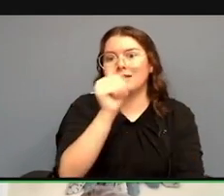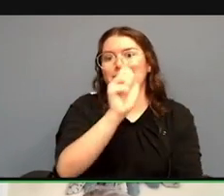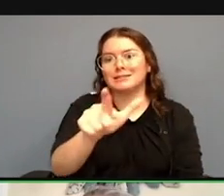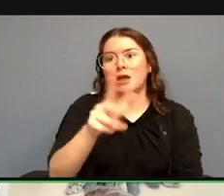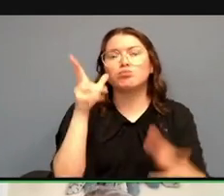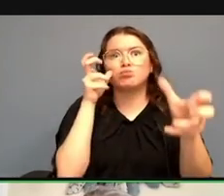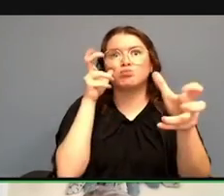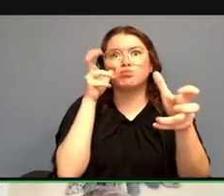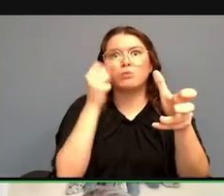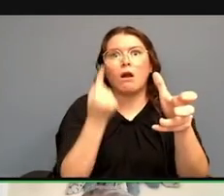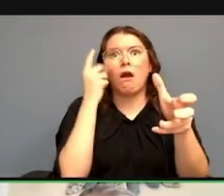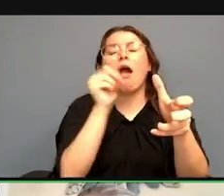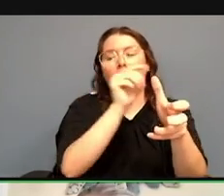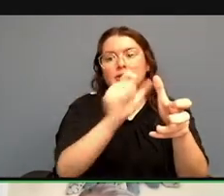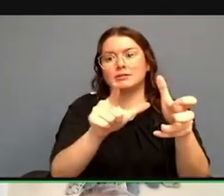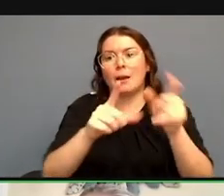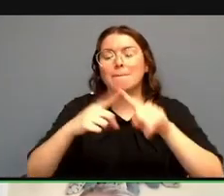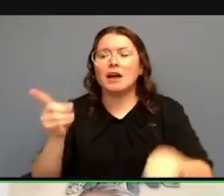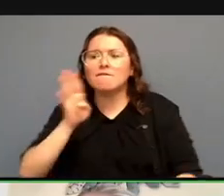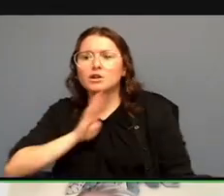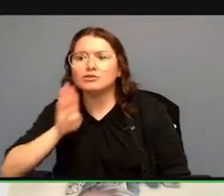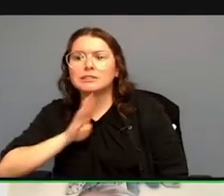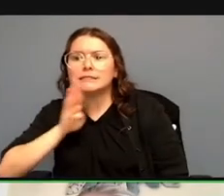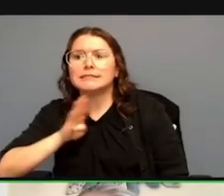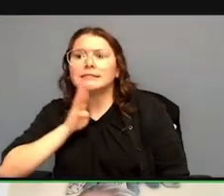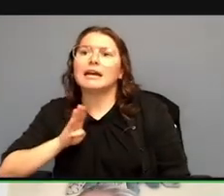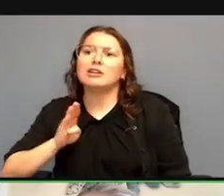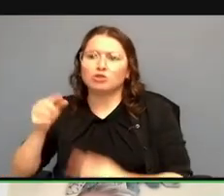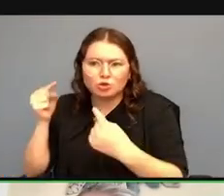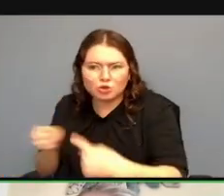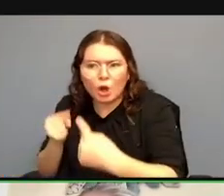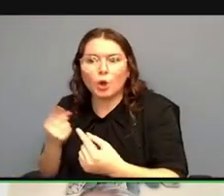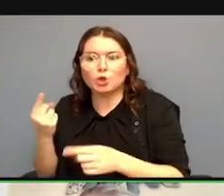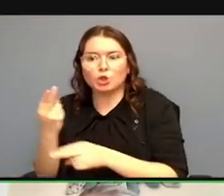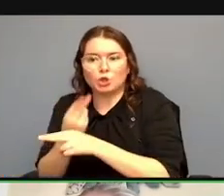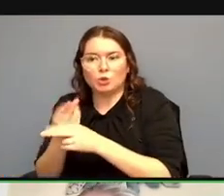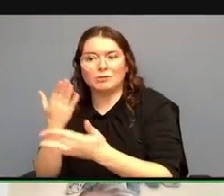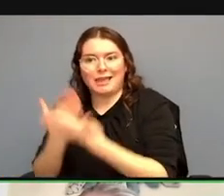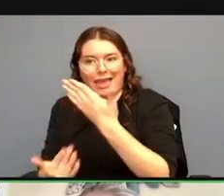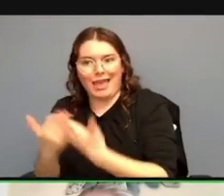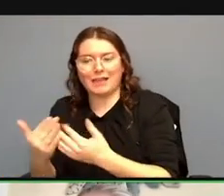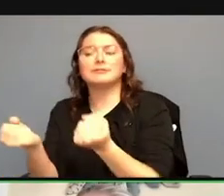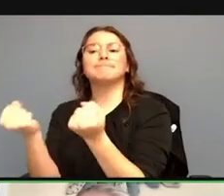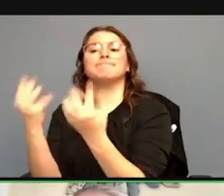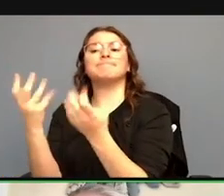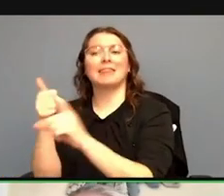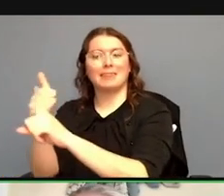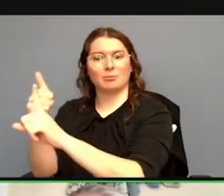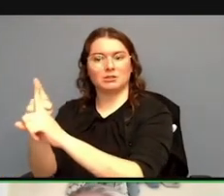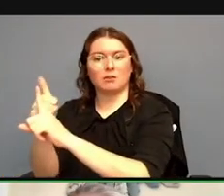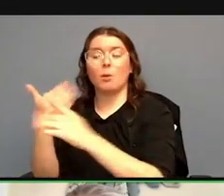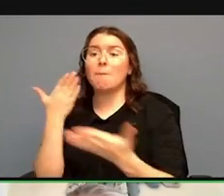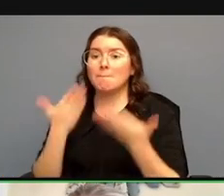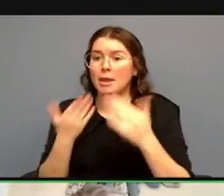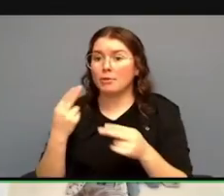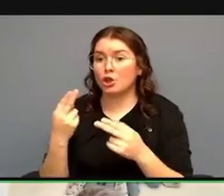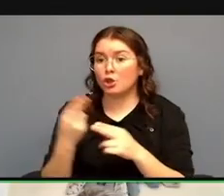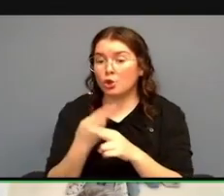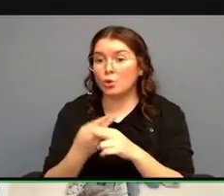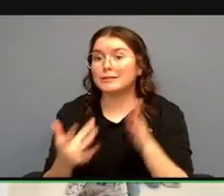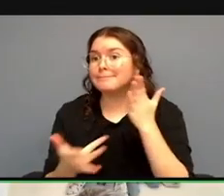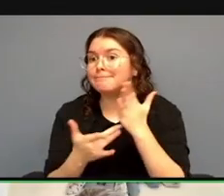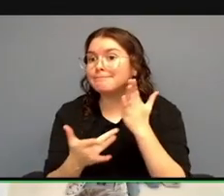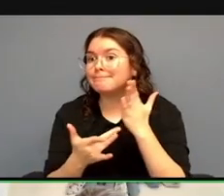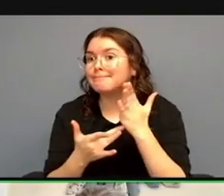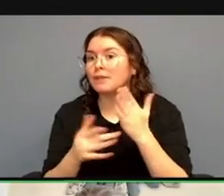Sign Language, but they get frustrated and they struggle to use their hands to sign. So they might use a device, a